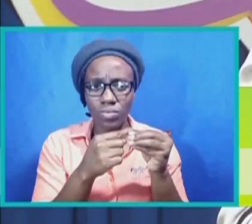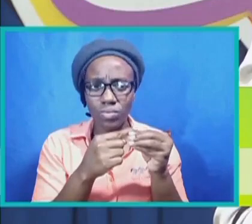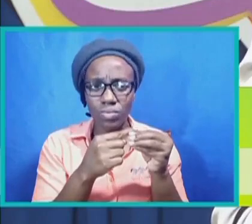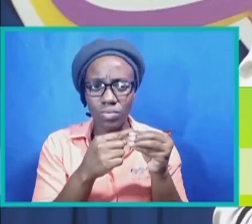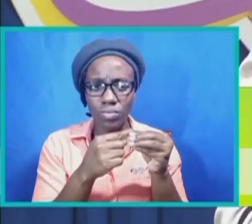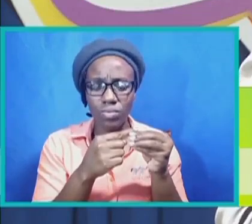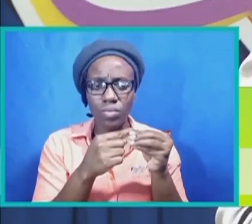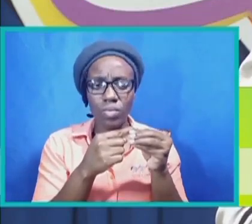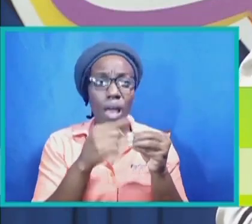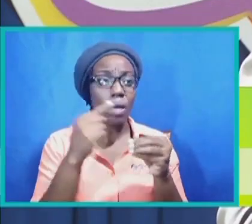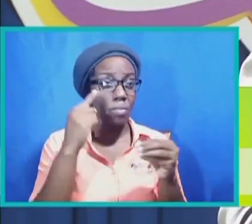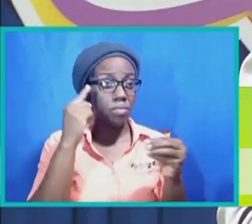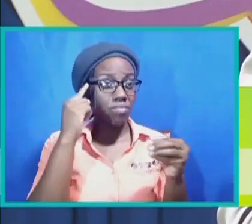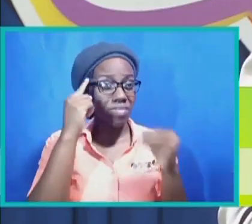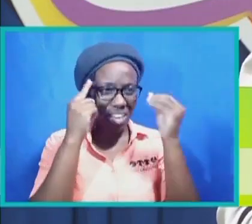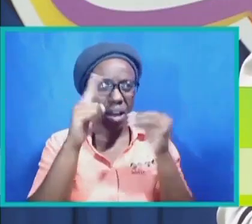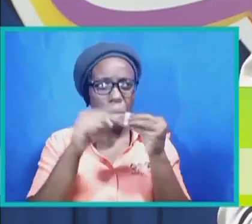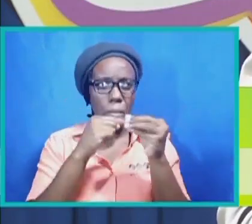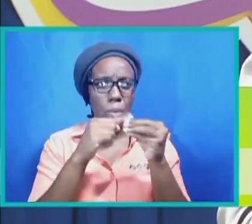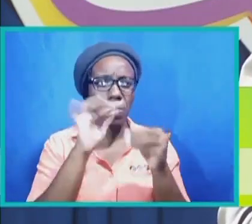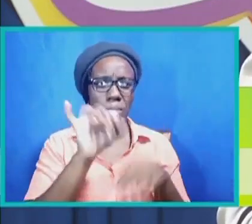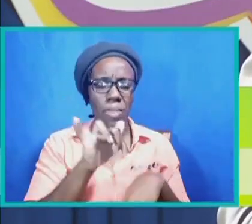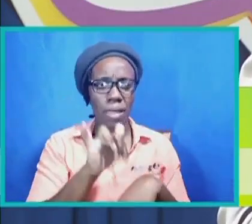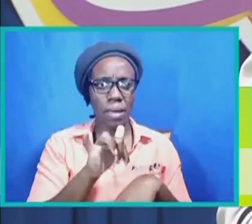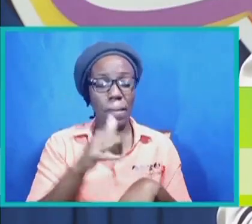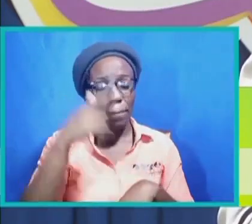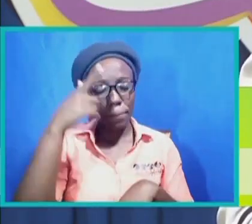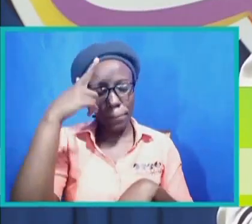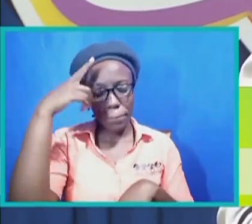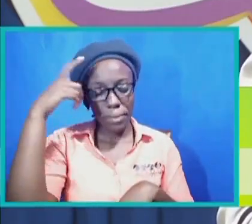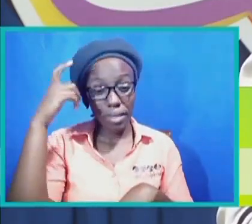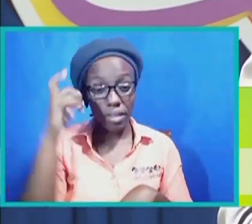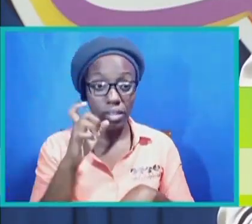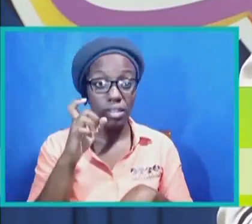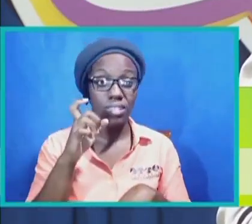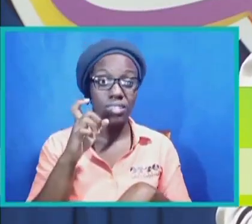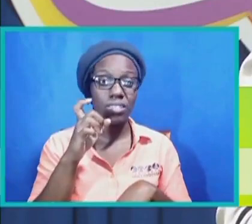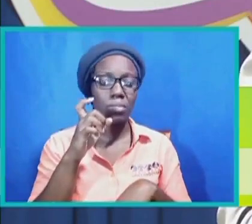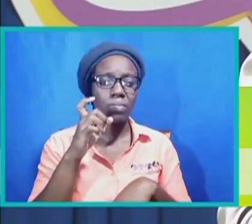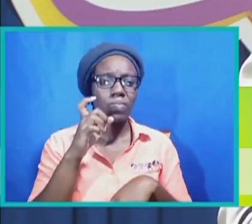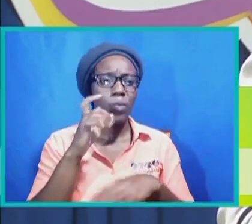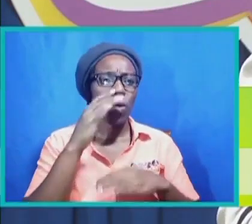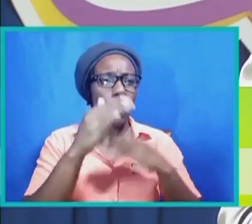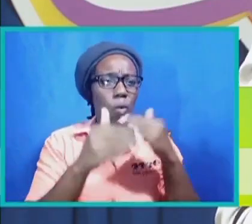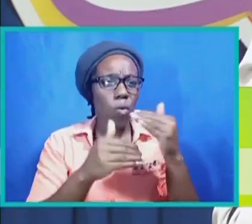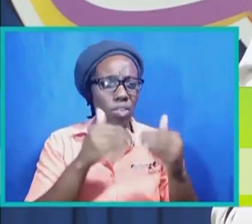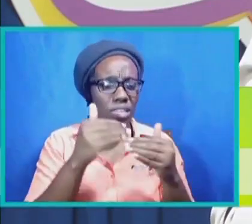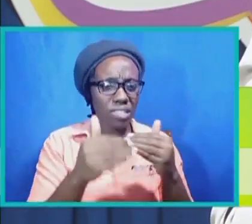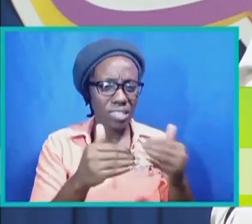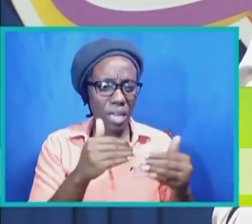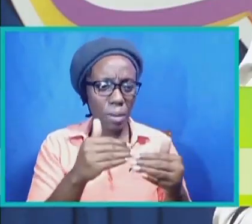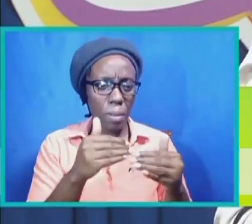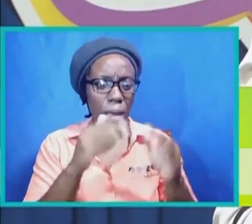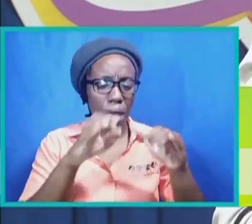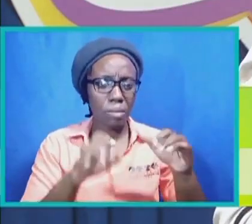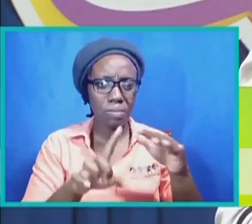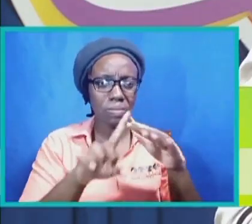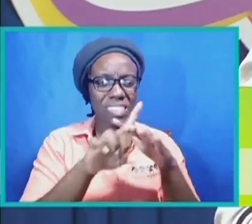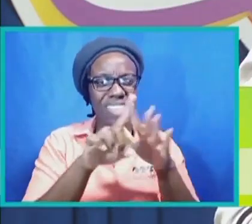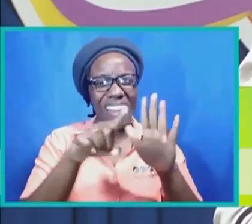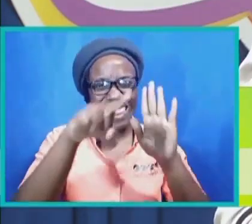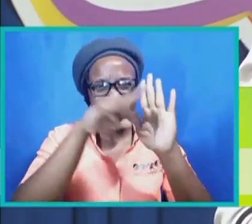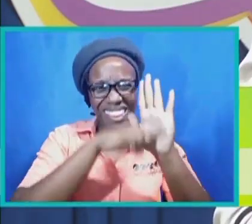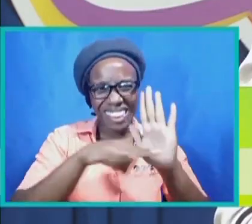because that in fact produces some very negative outcomes for our